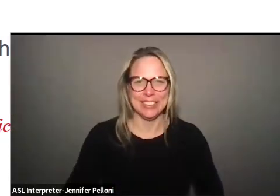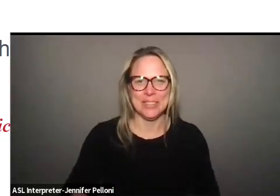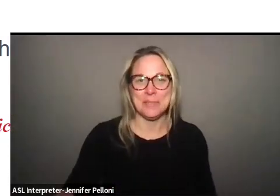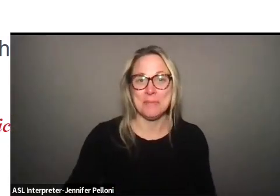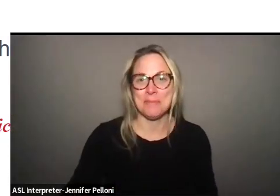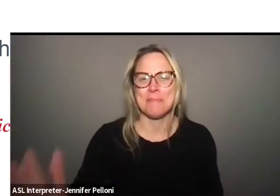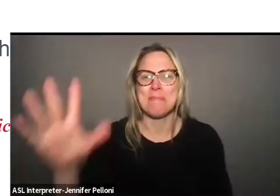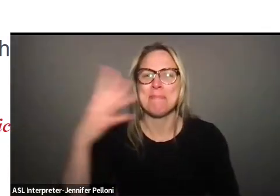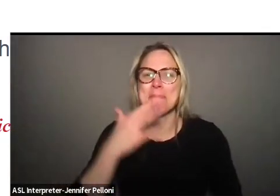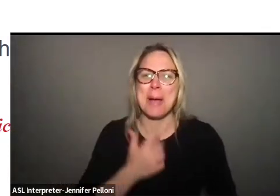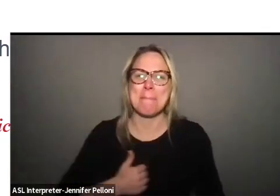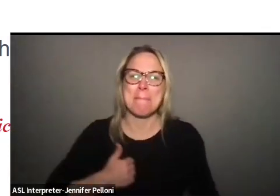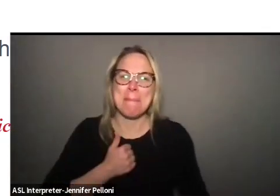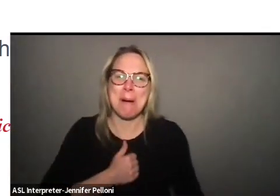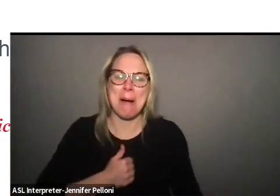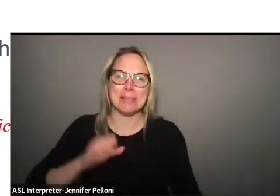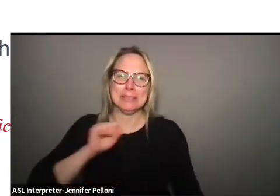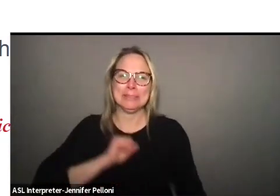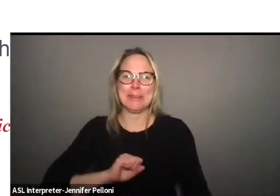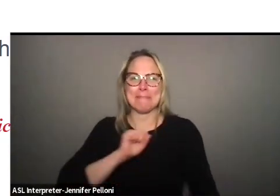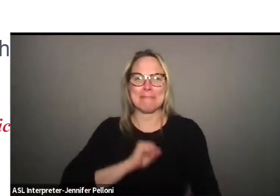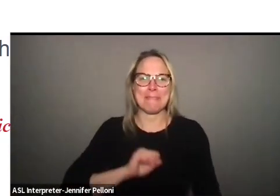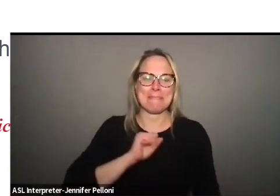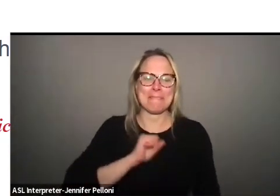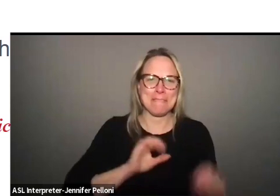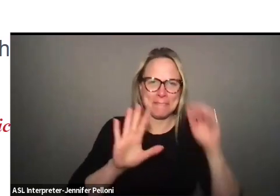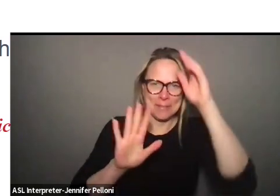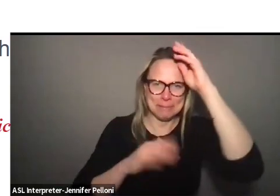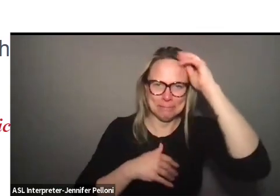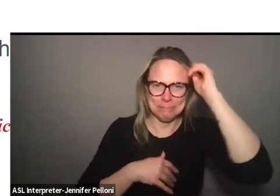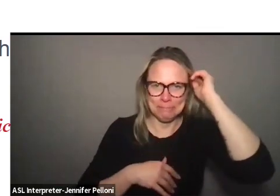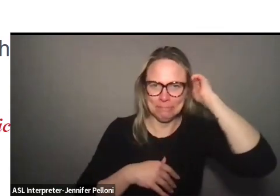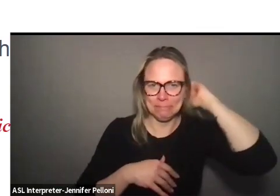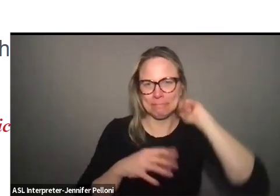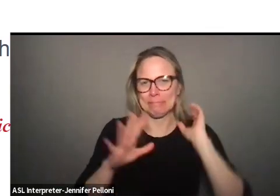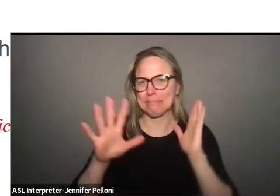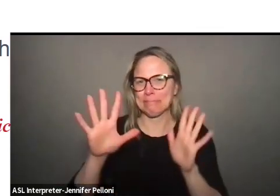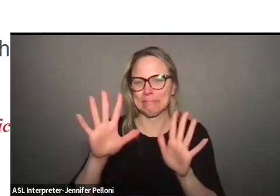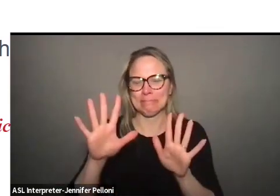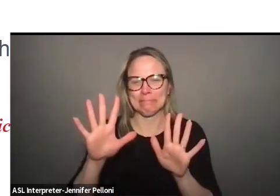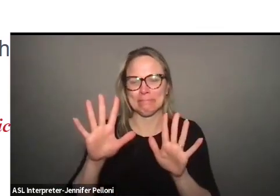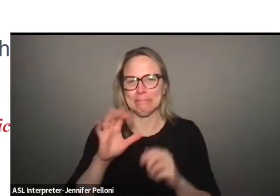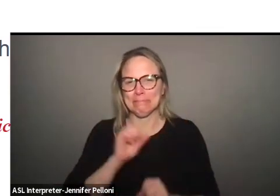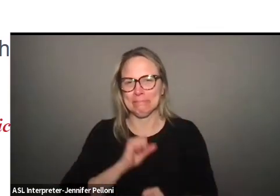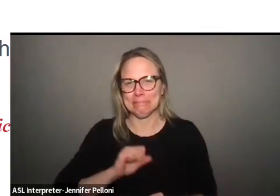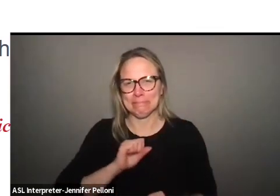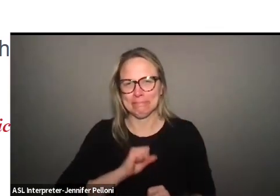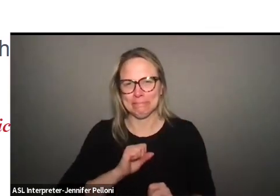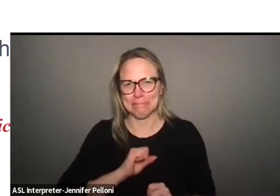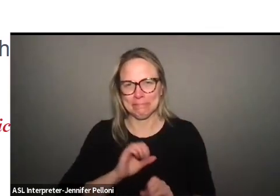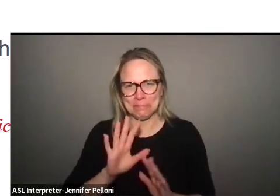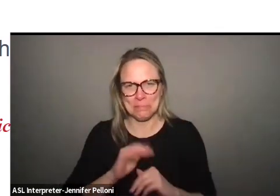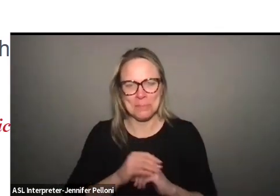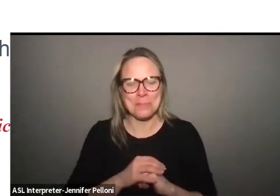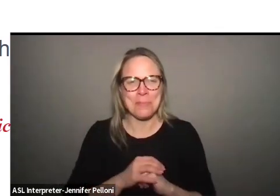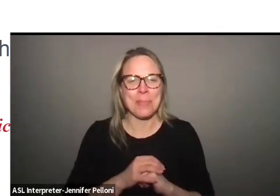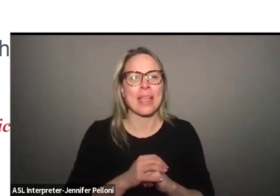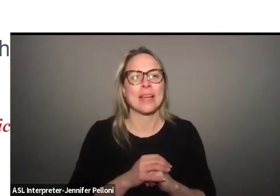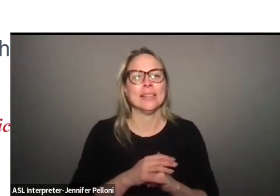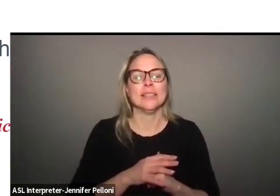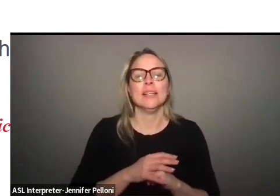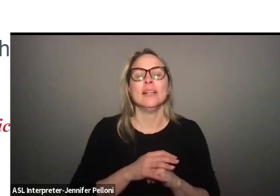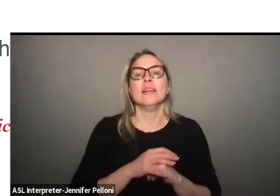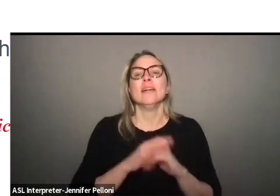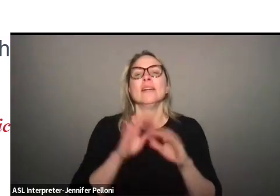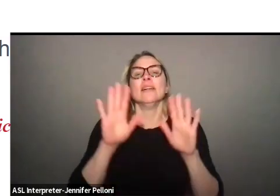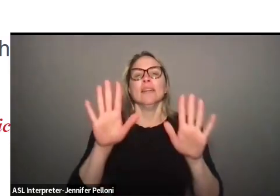My apologies. Having a little coughing attack here. So